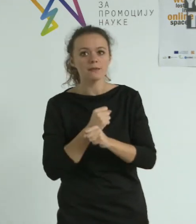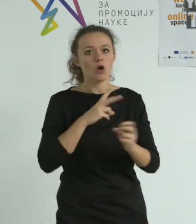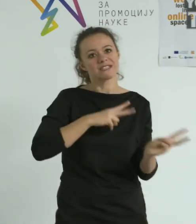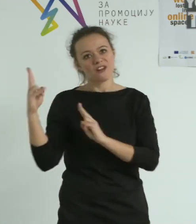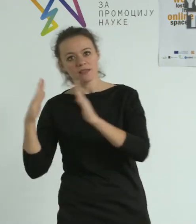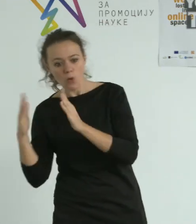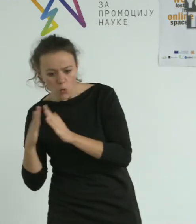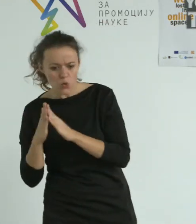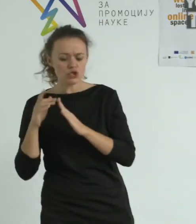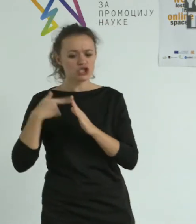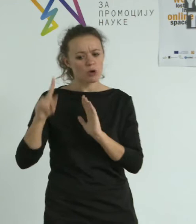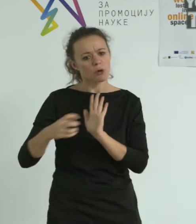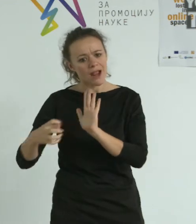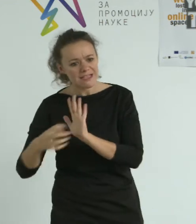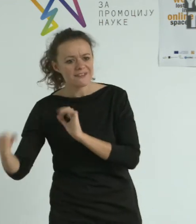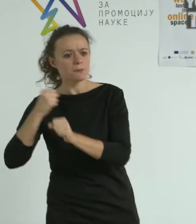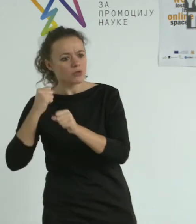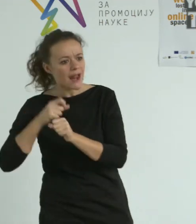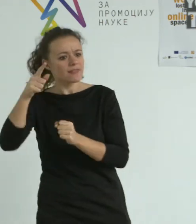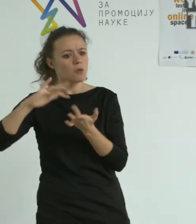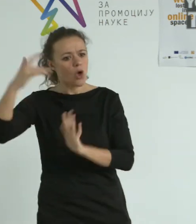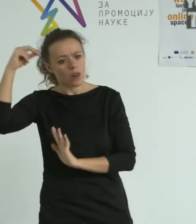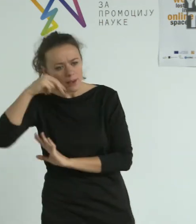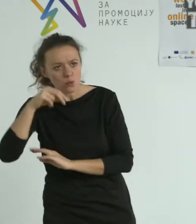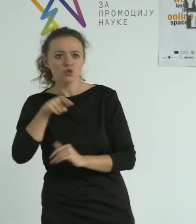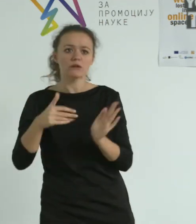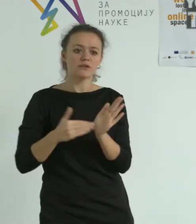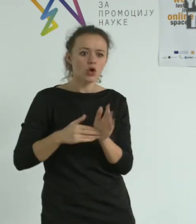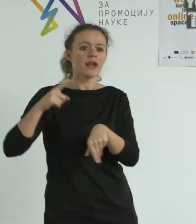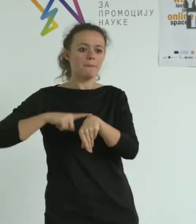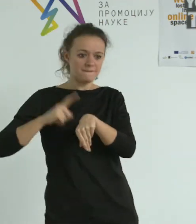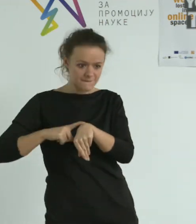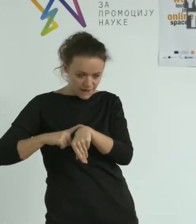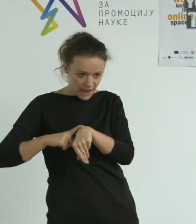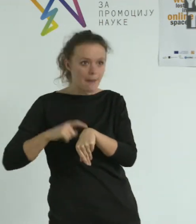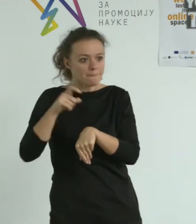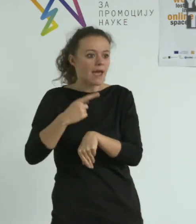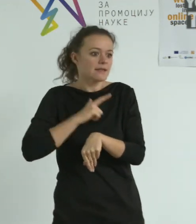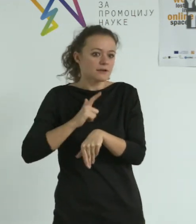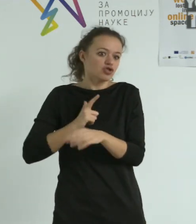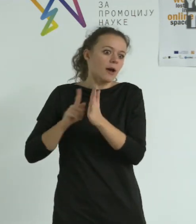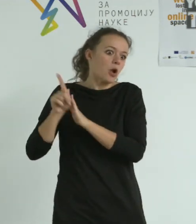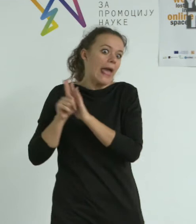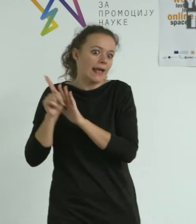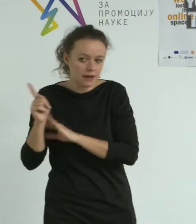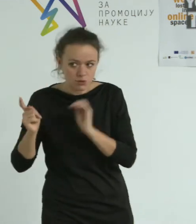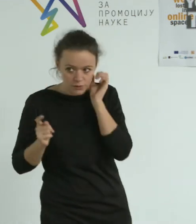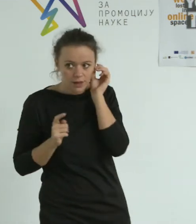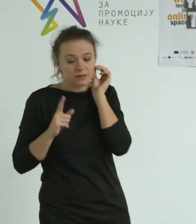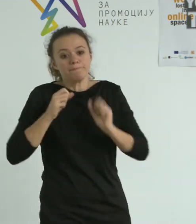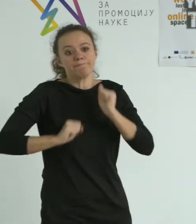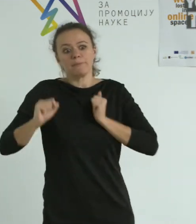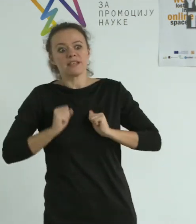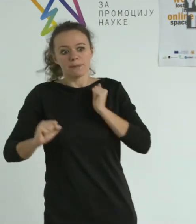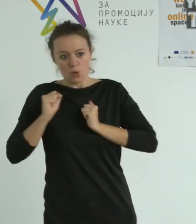home, and we'll have to continue working on the course, and that would take time and that would take effort. So some part of